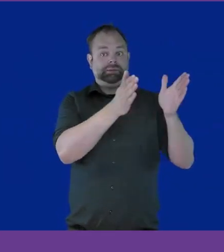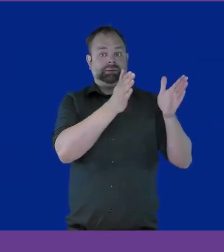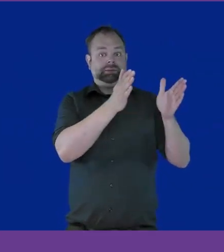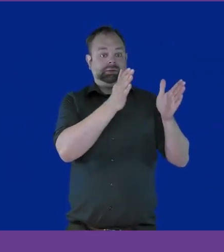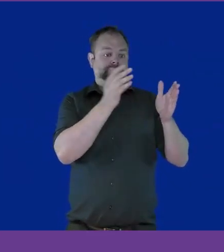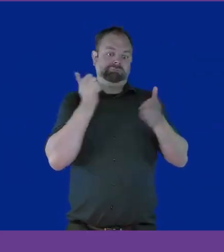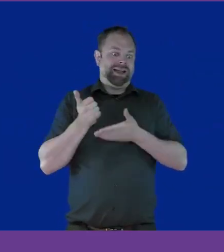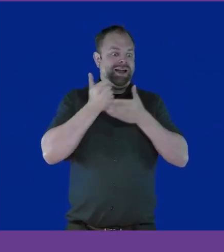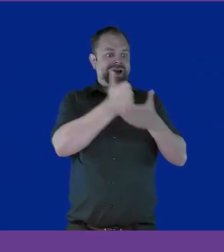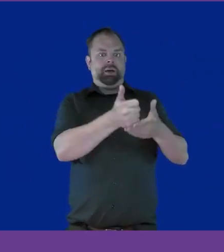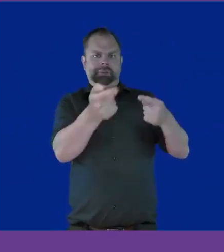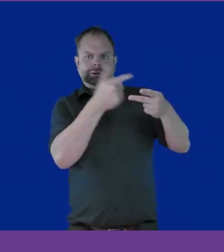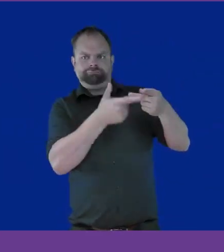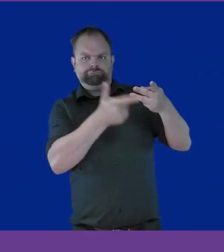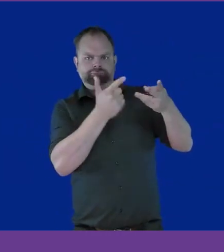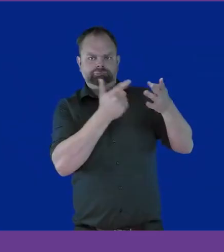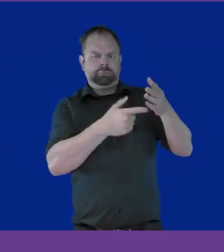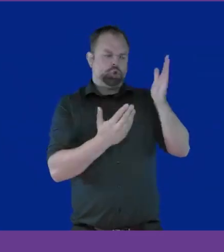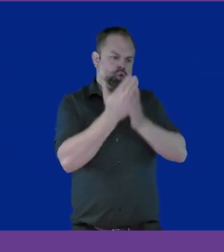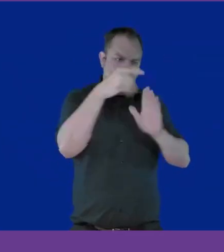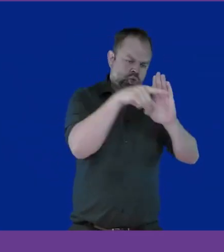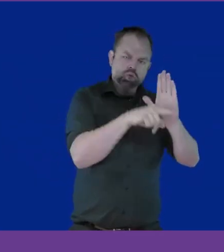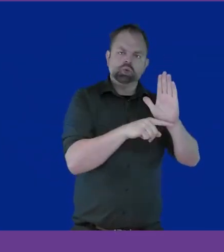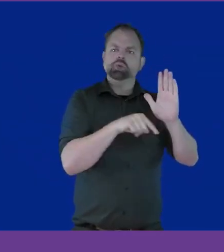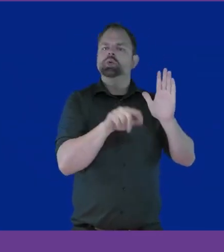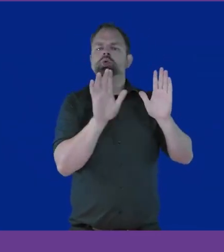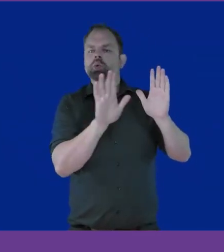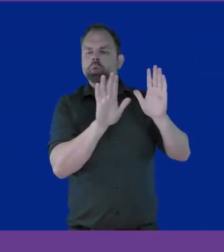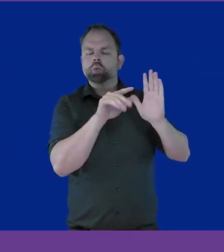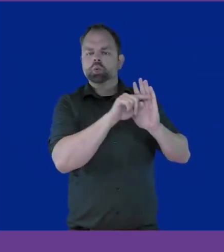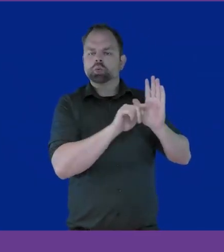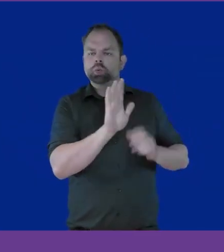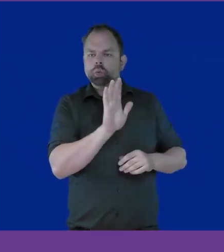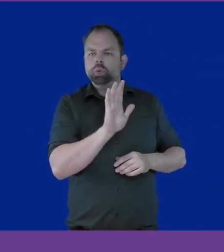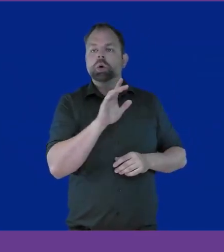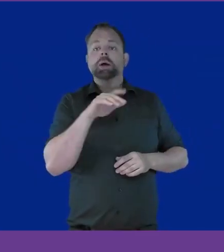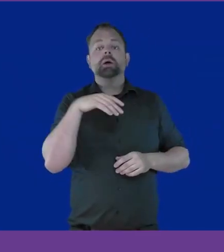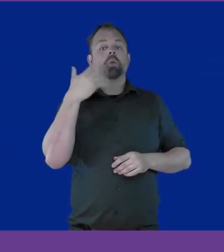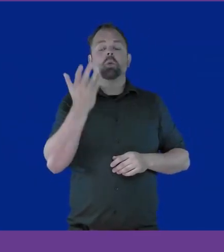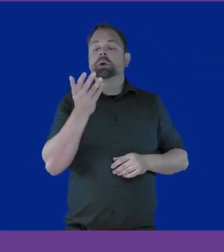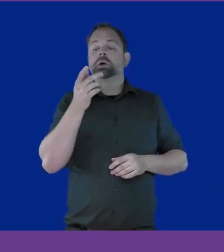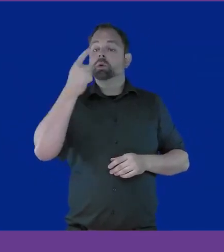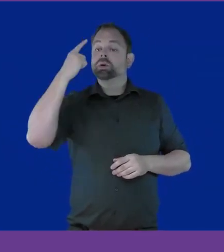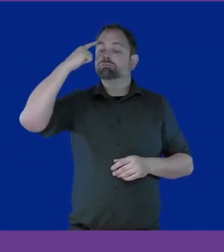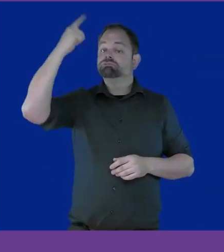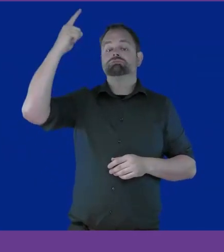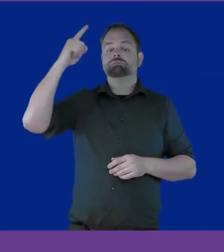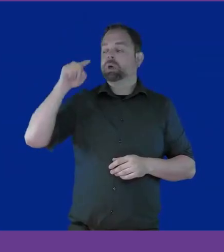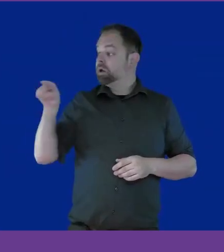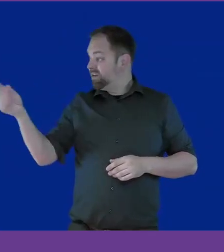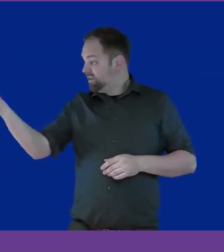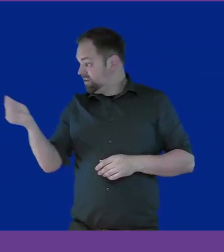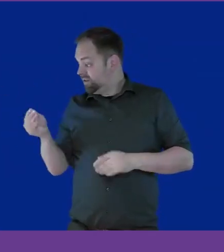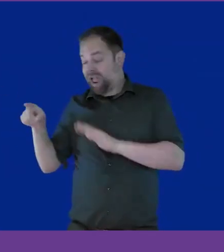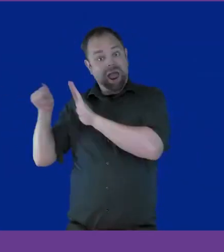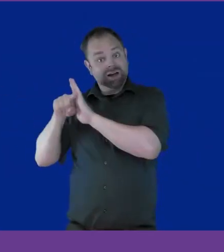to complement, as I was saying, indeed, with regard to strong customer authentication. But with respect to making payments